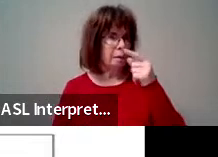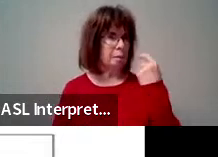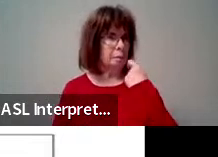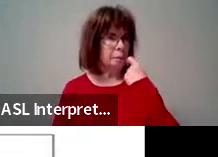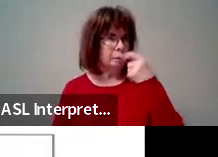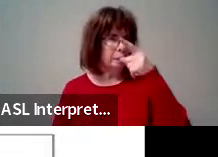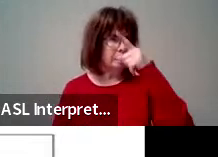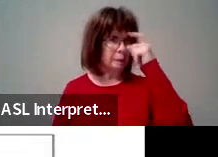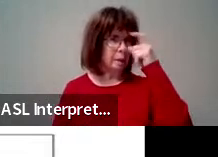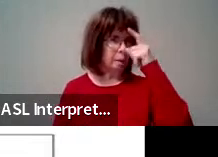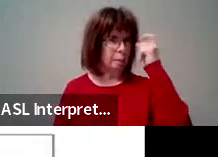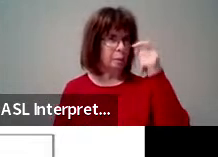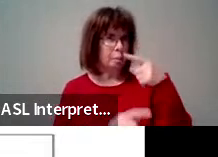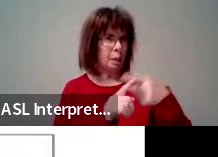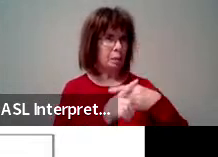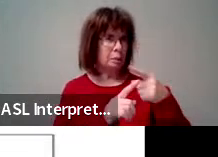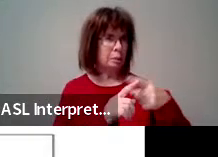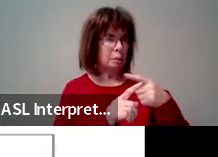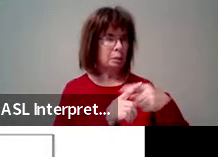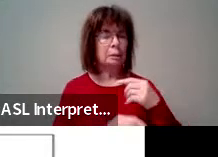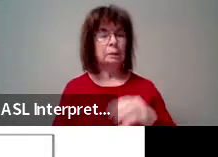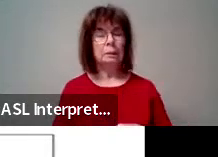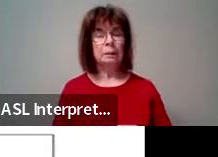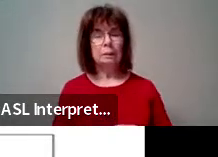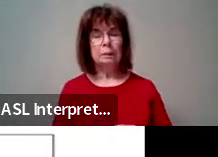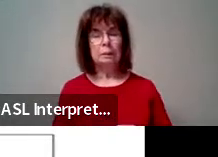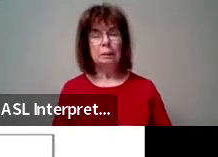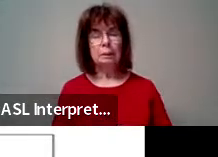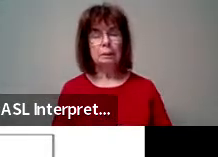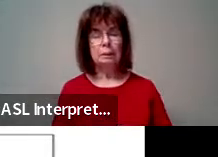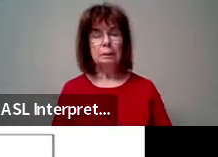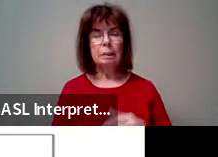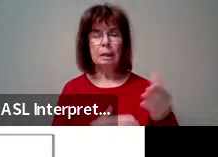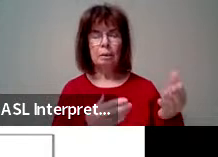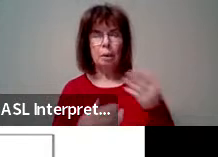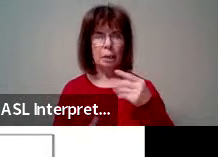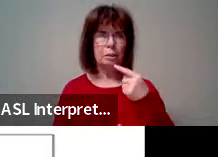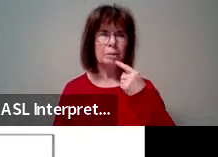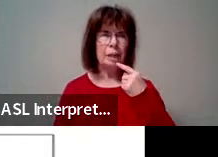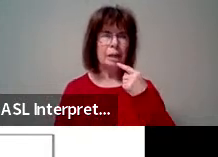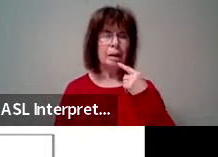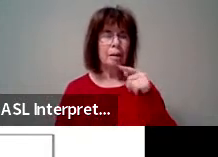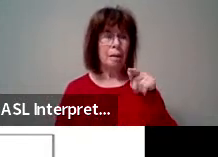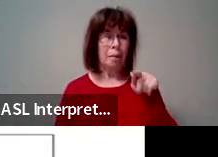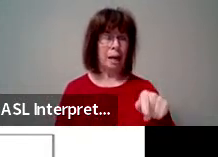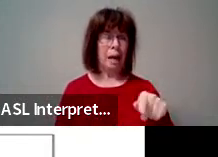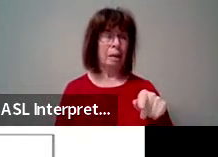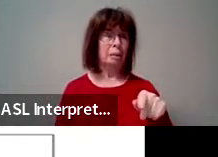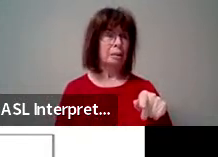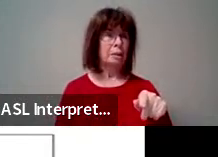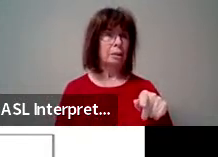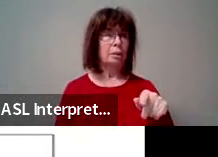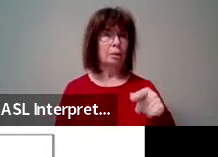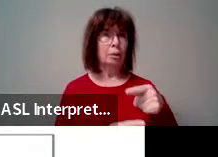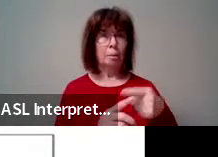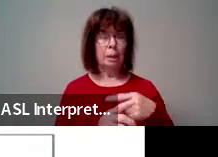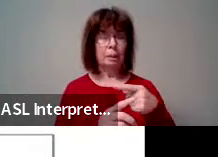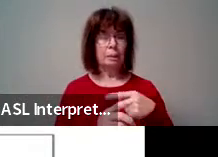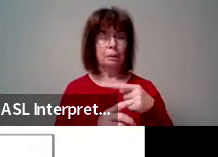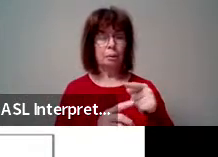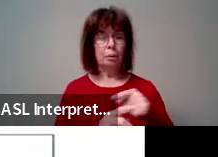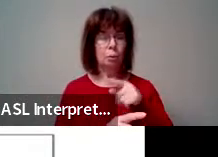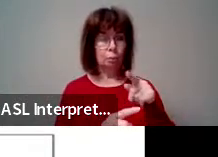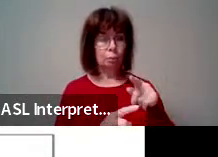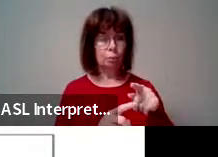months. And I might just comment that those were the months during which the